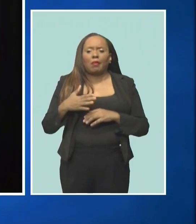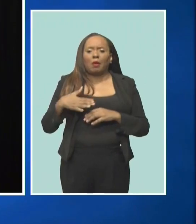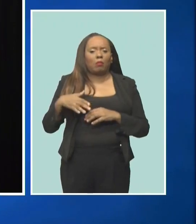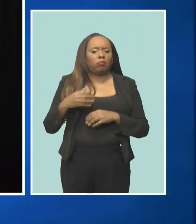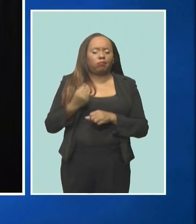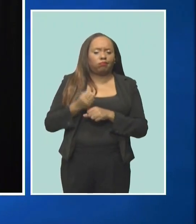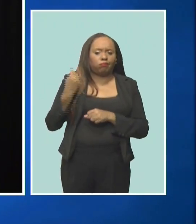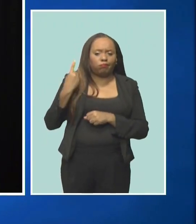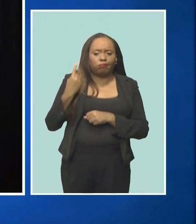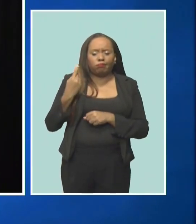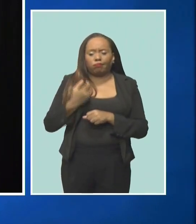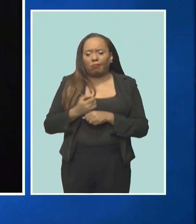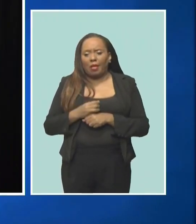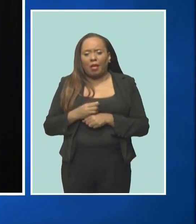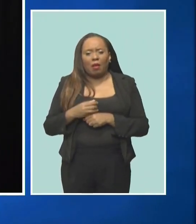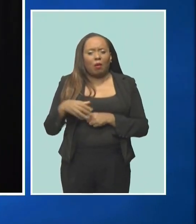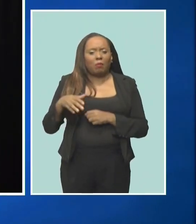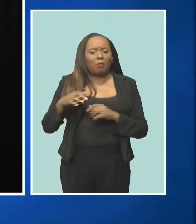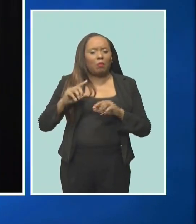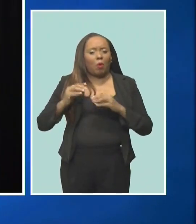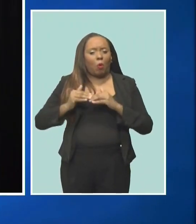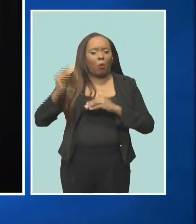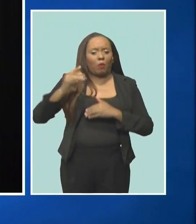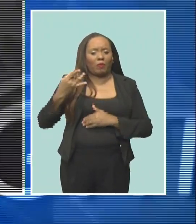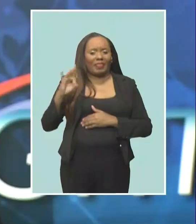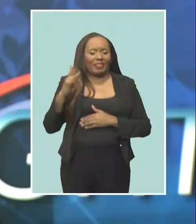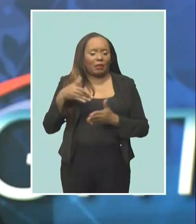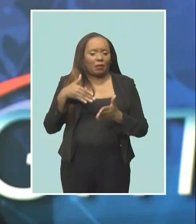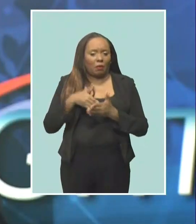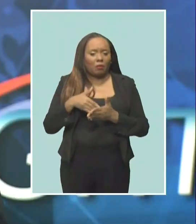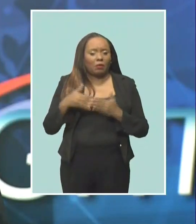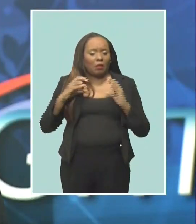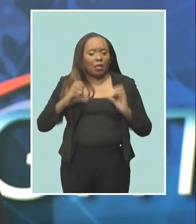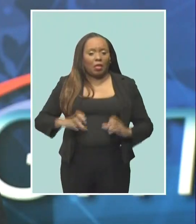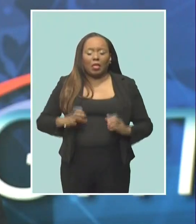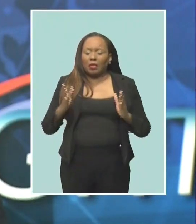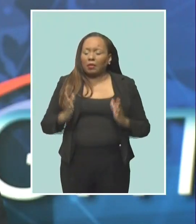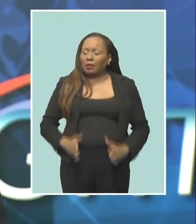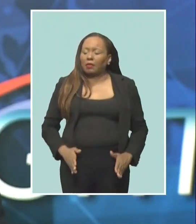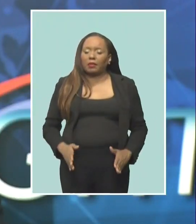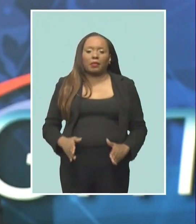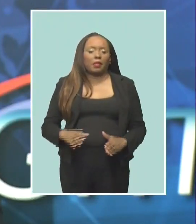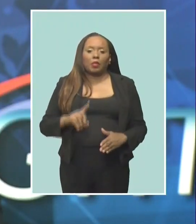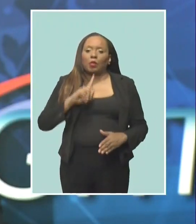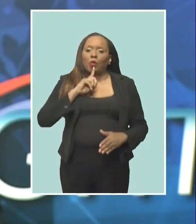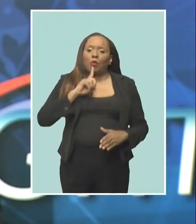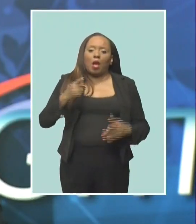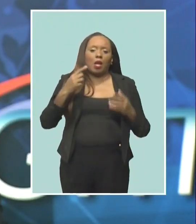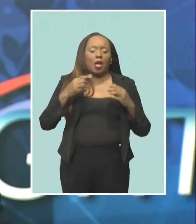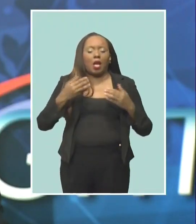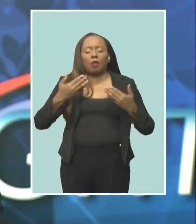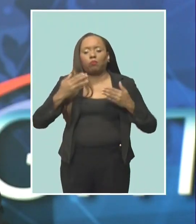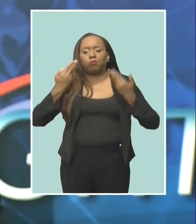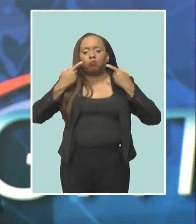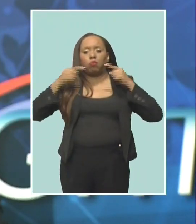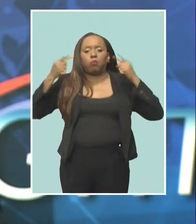plus clients, this means to us everything. Amid concern about the hot weather affecting the island, a local company